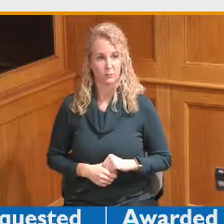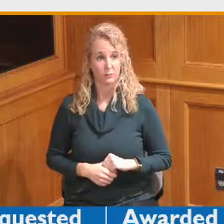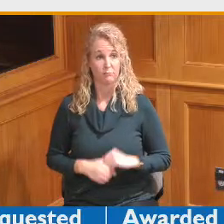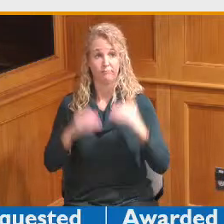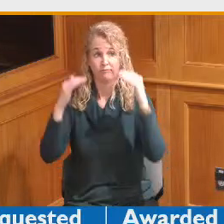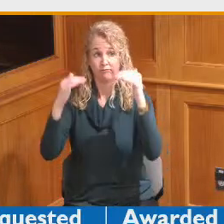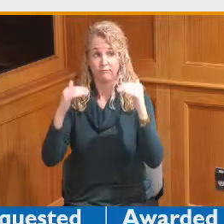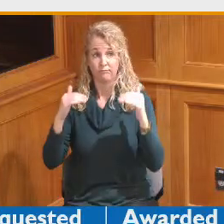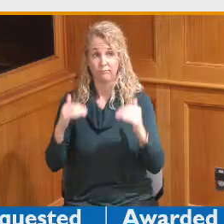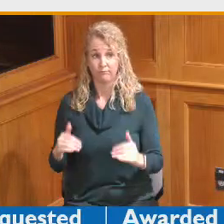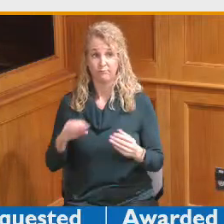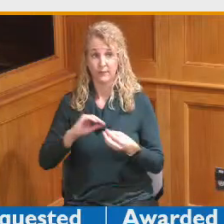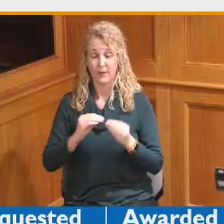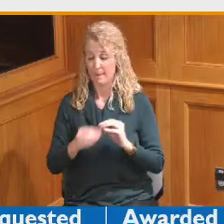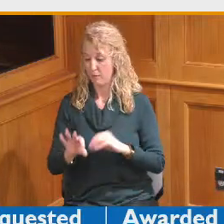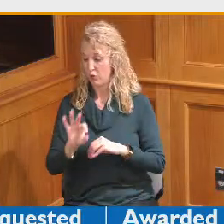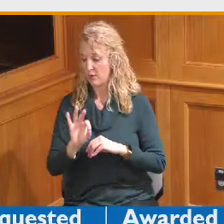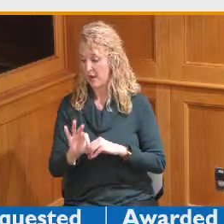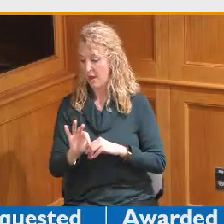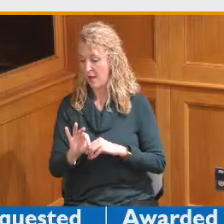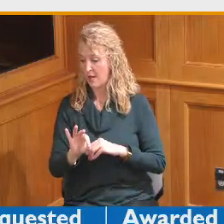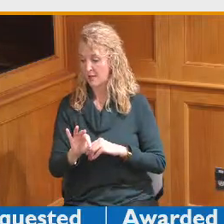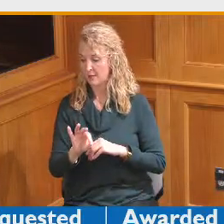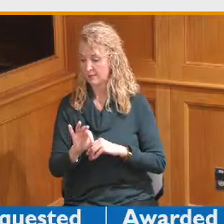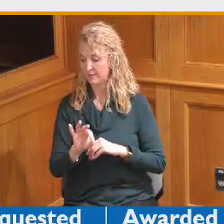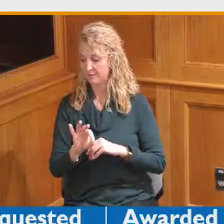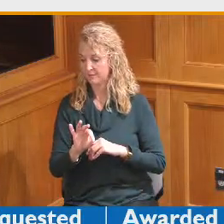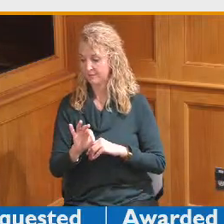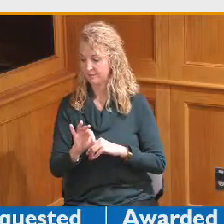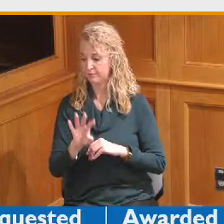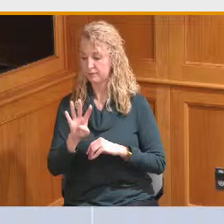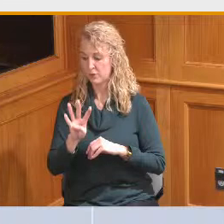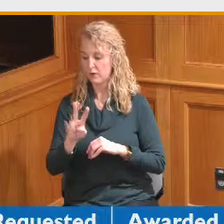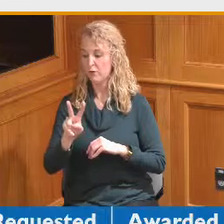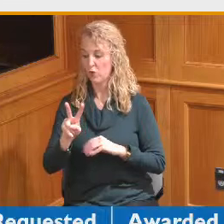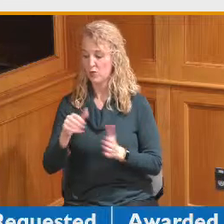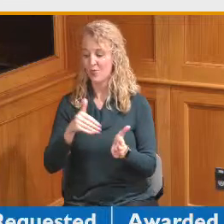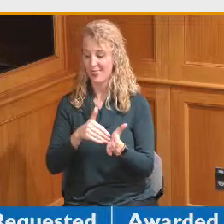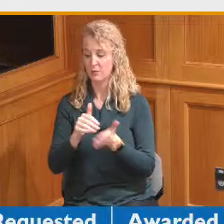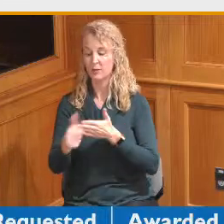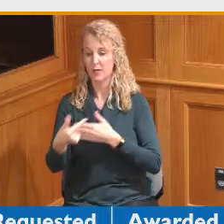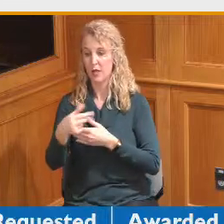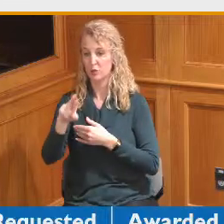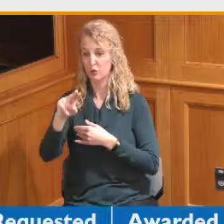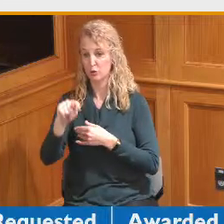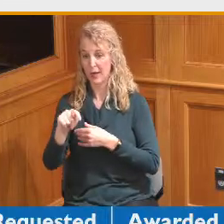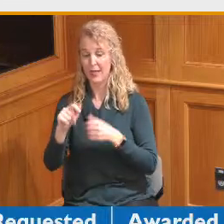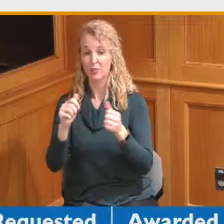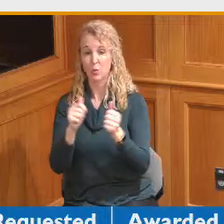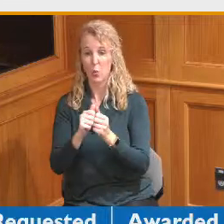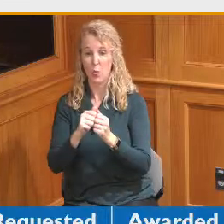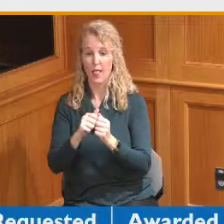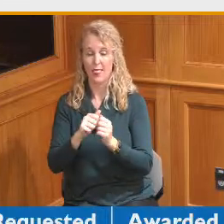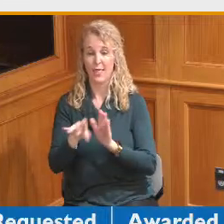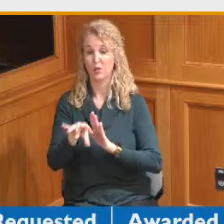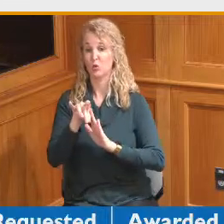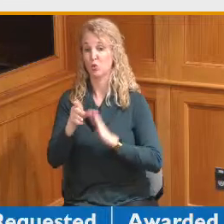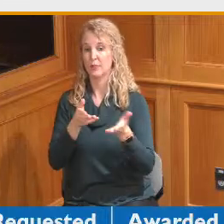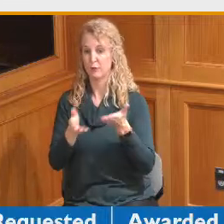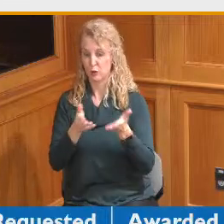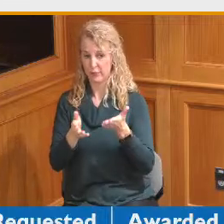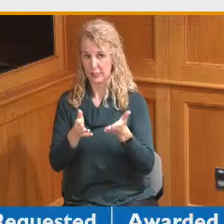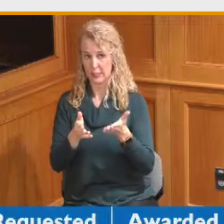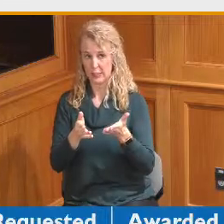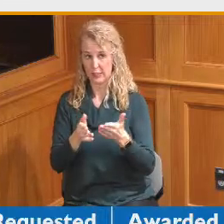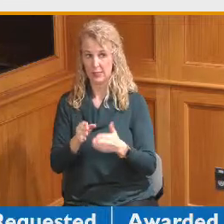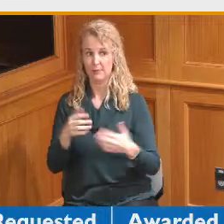The next resolution, number 9, is the $42,000 grant agreement with Exclusive Services. This is a part of